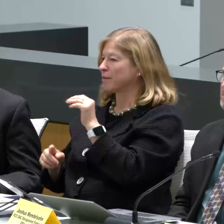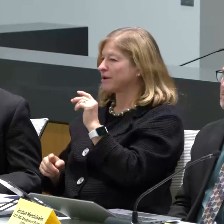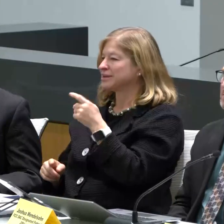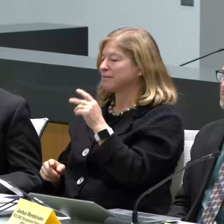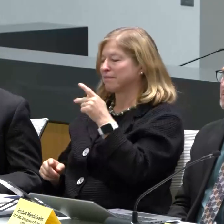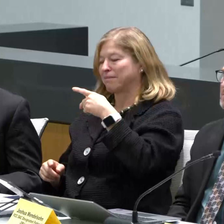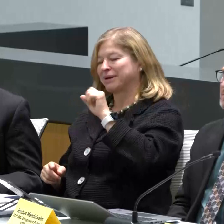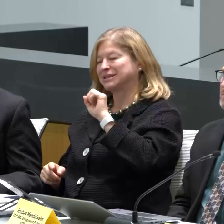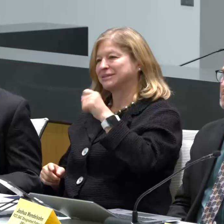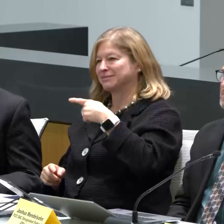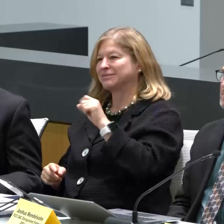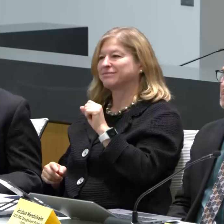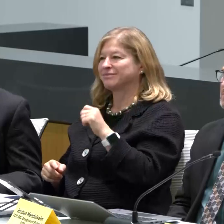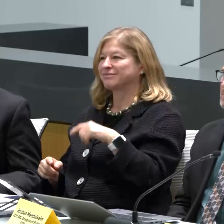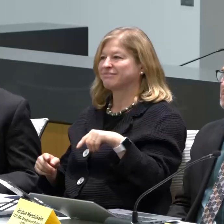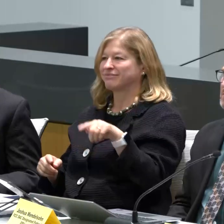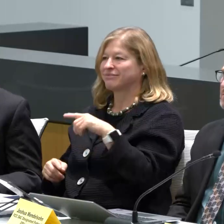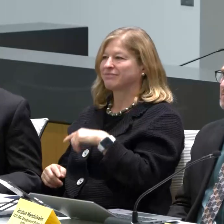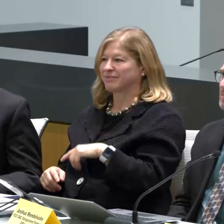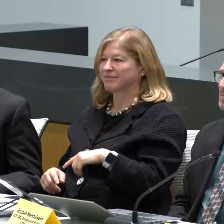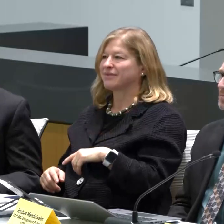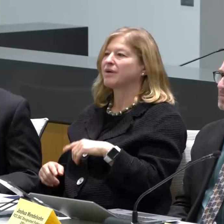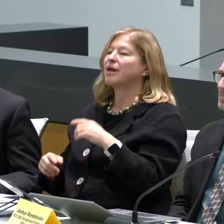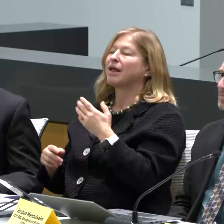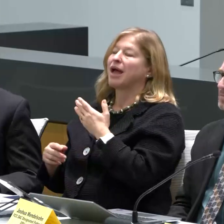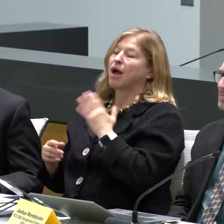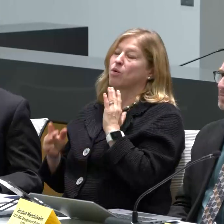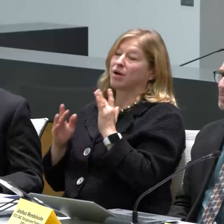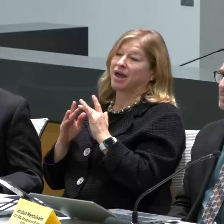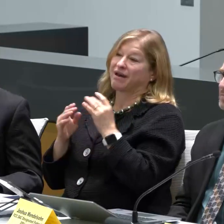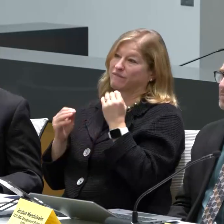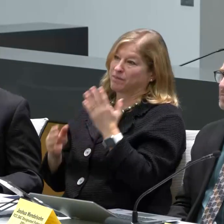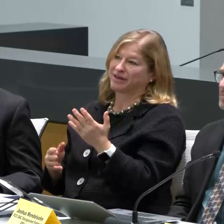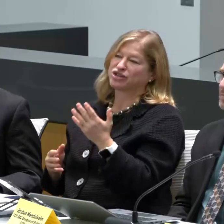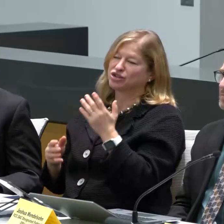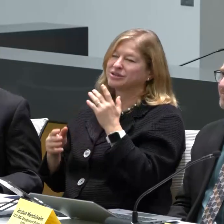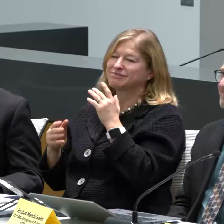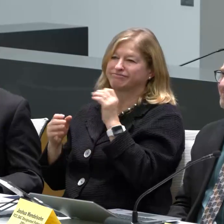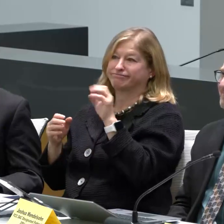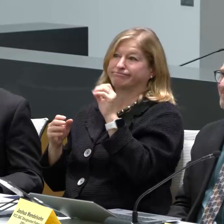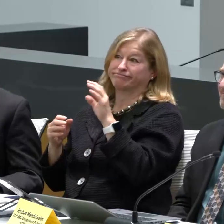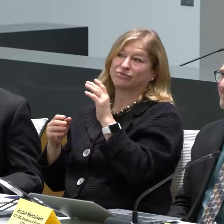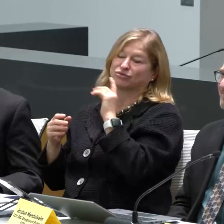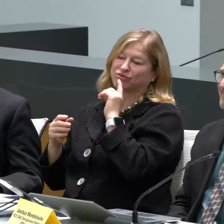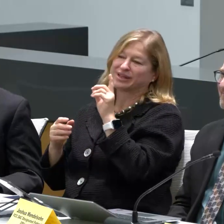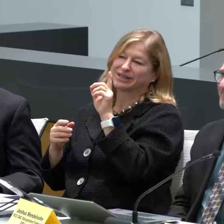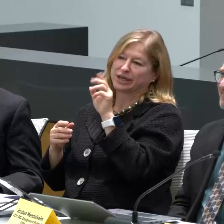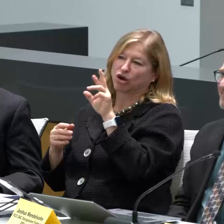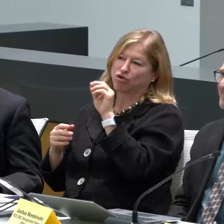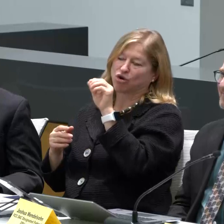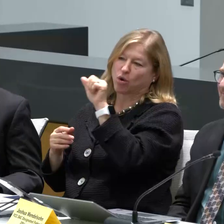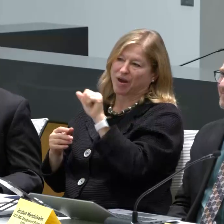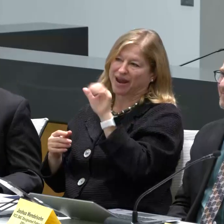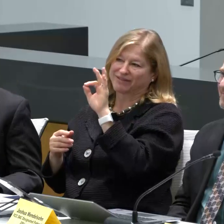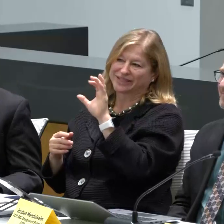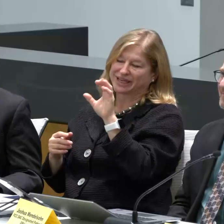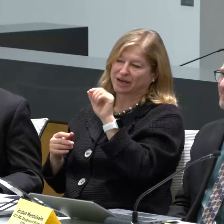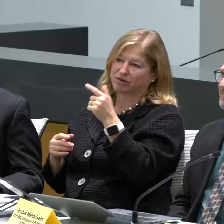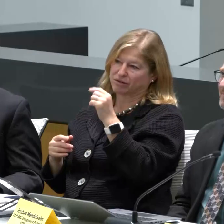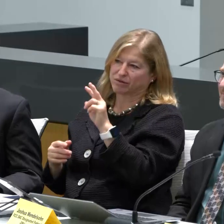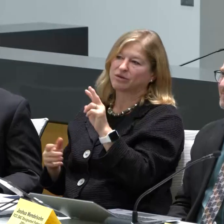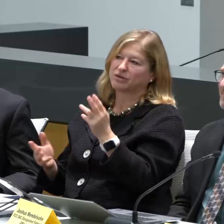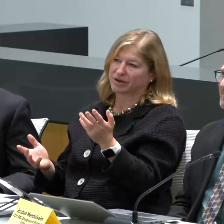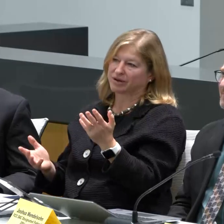If you have any feedback to share with us or have received any such from your PSAPs, please do share that with us.